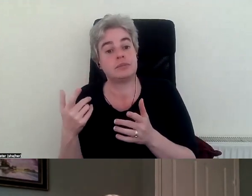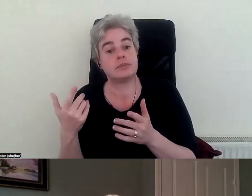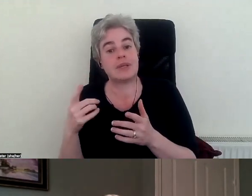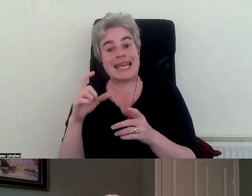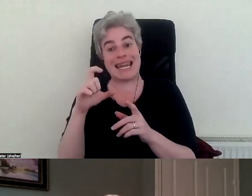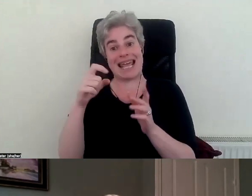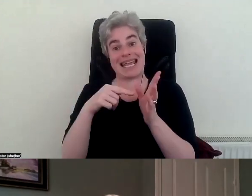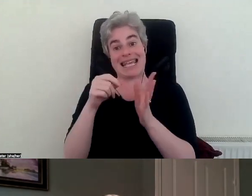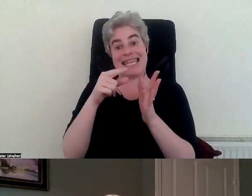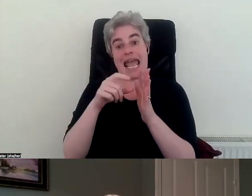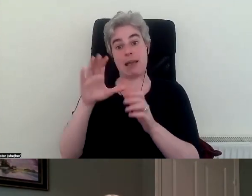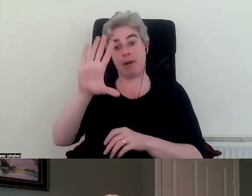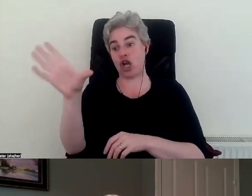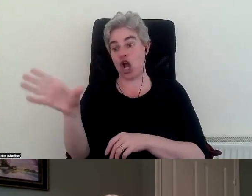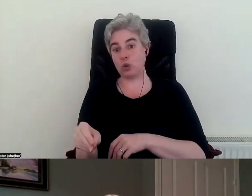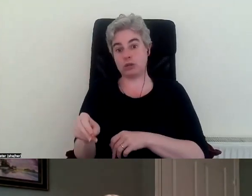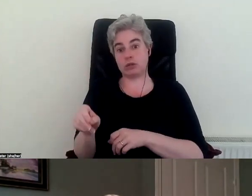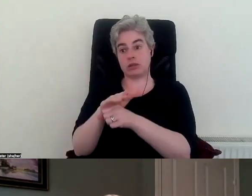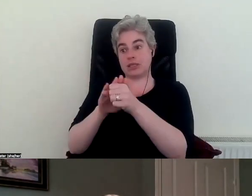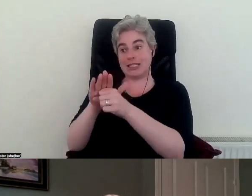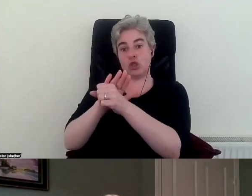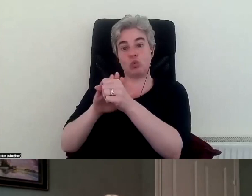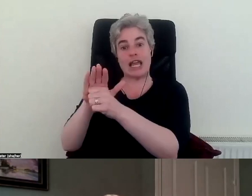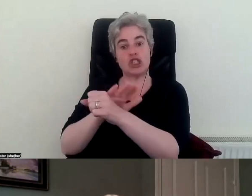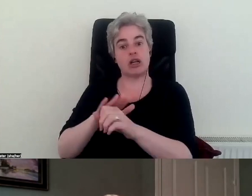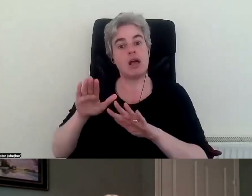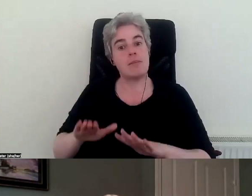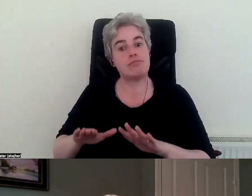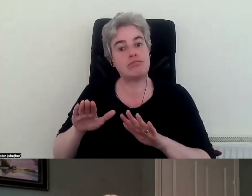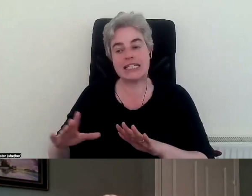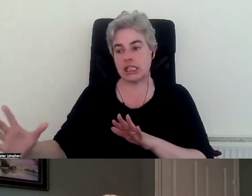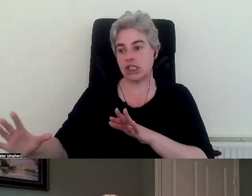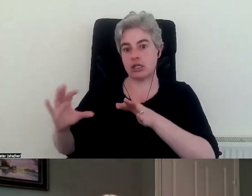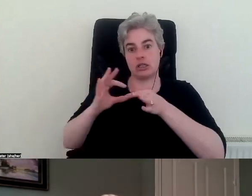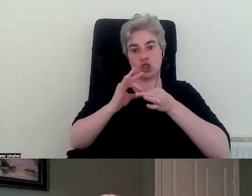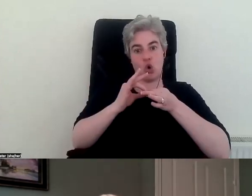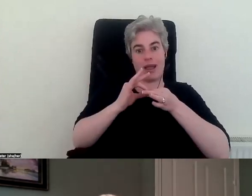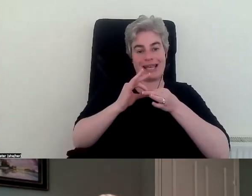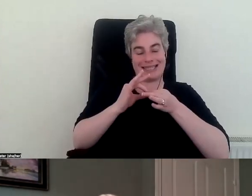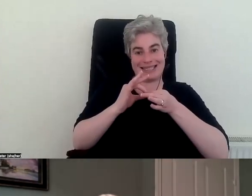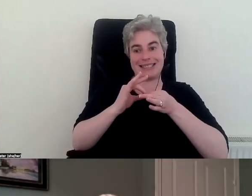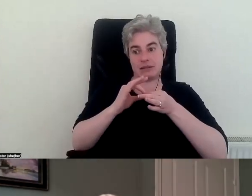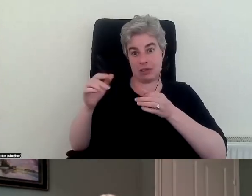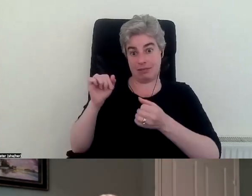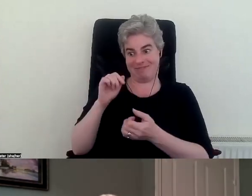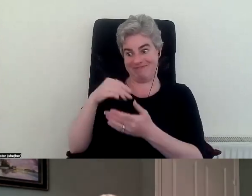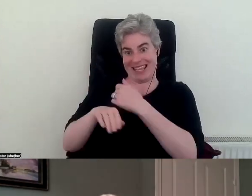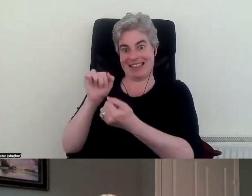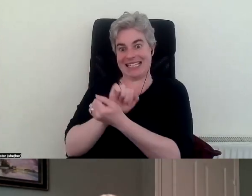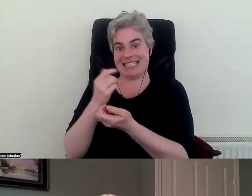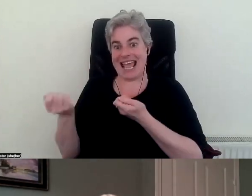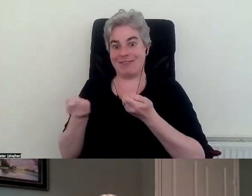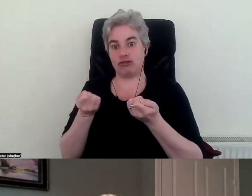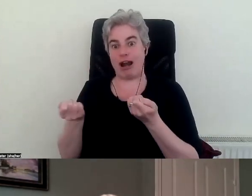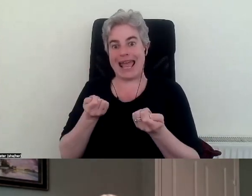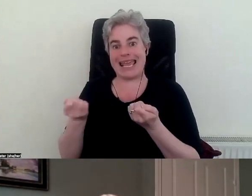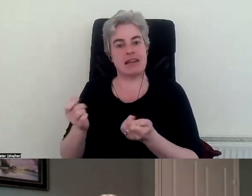Coast situation, where the British joined in the slave trade much